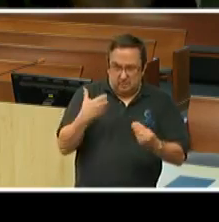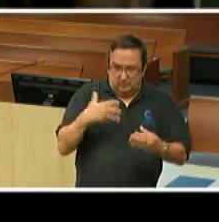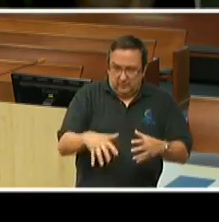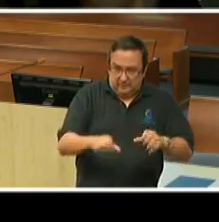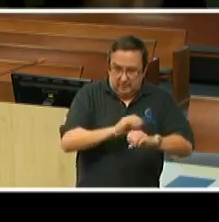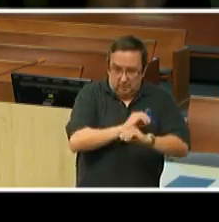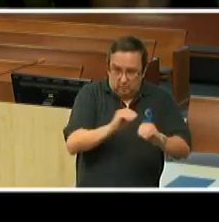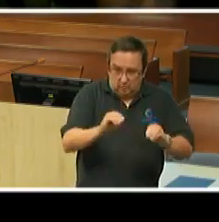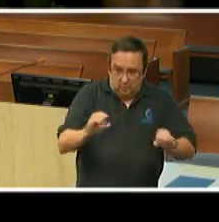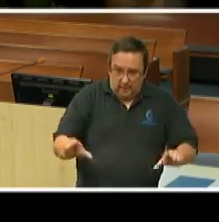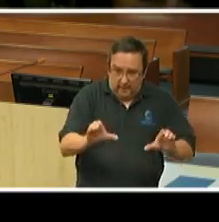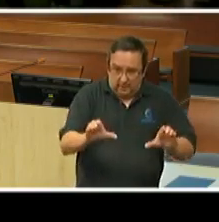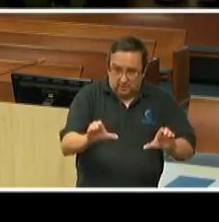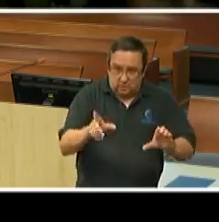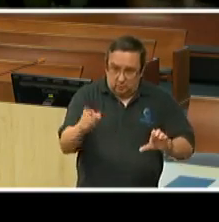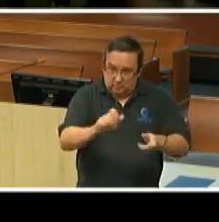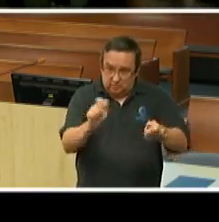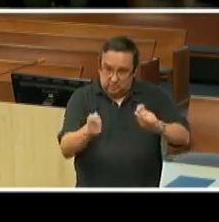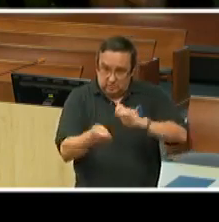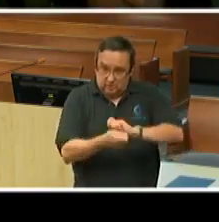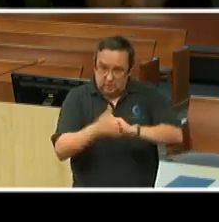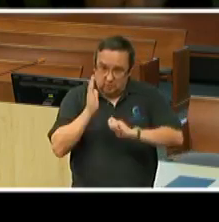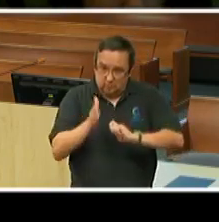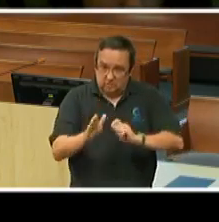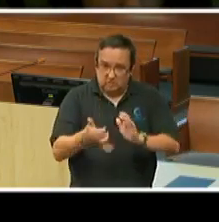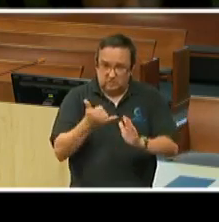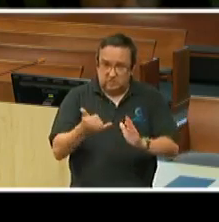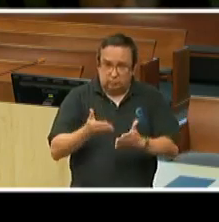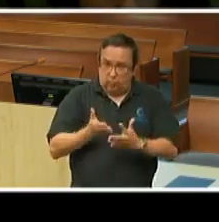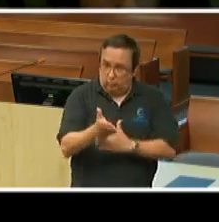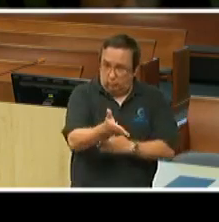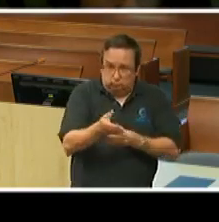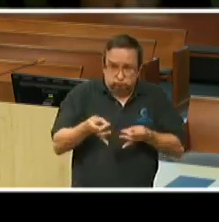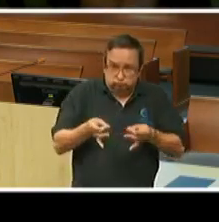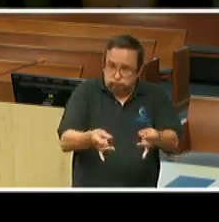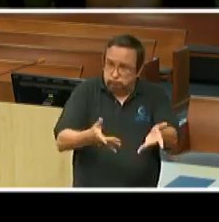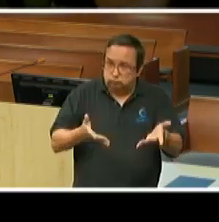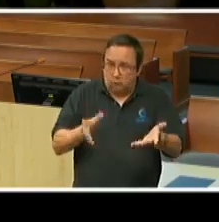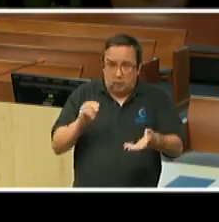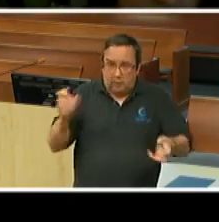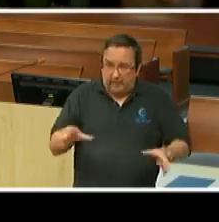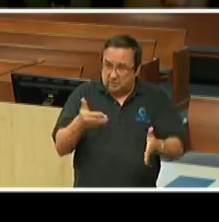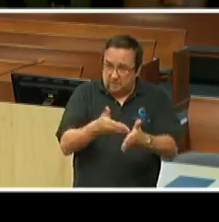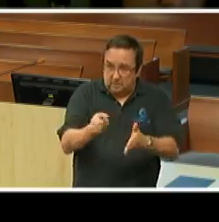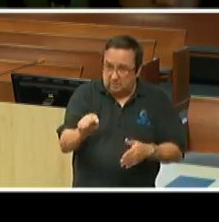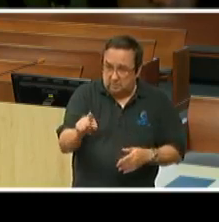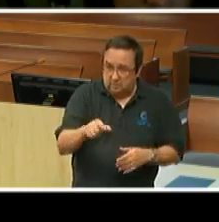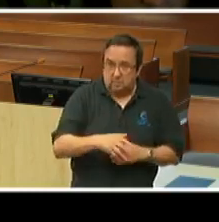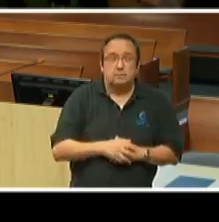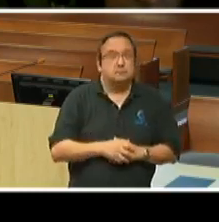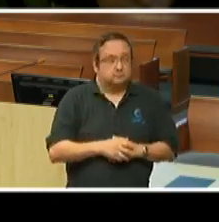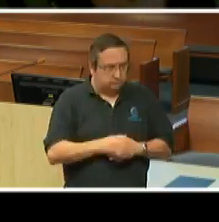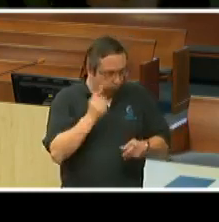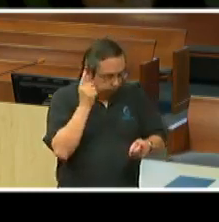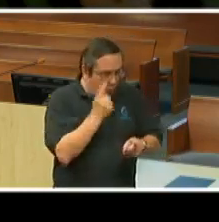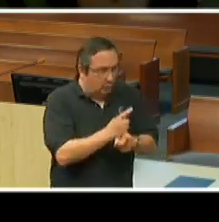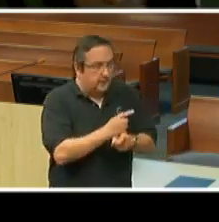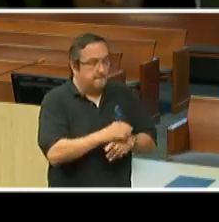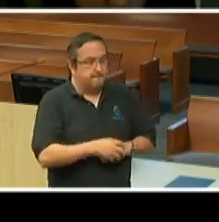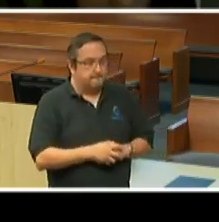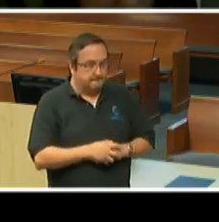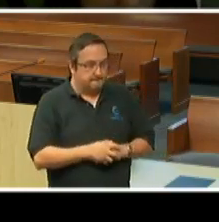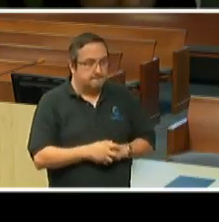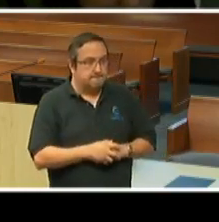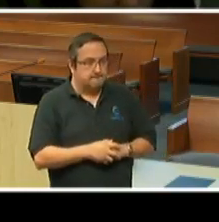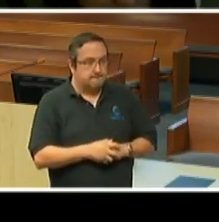are the changes or amendments going to just go through if we take no action? Yeah,